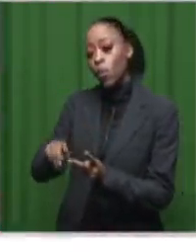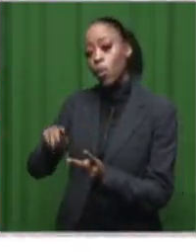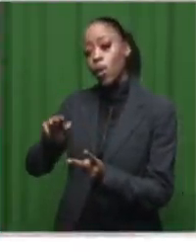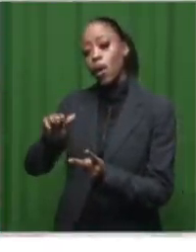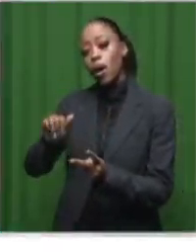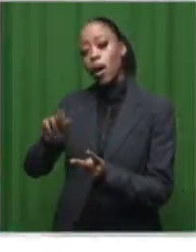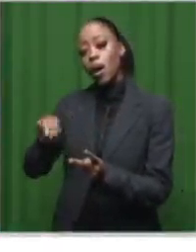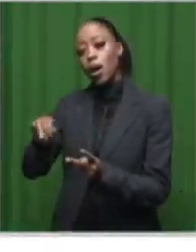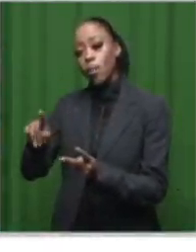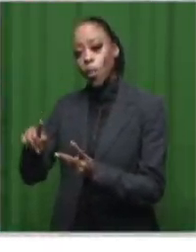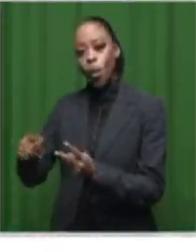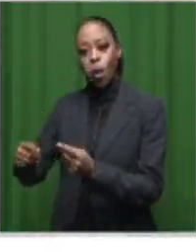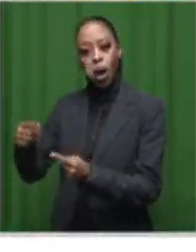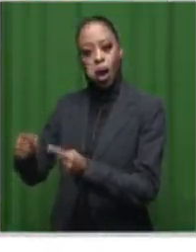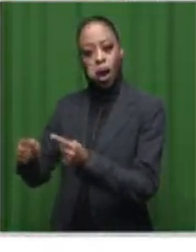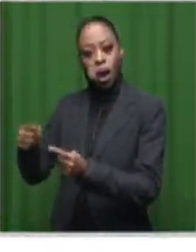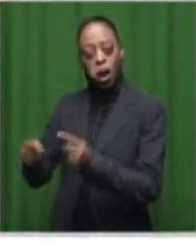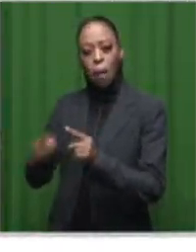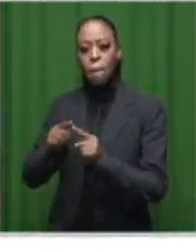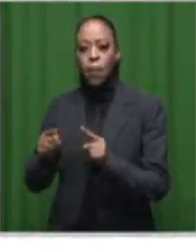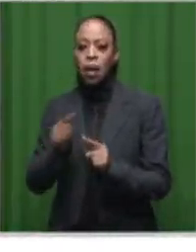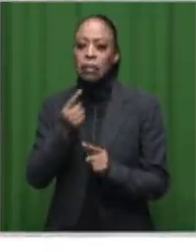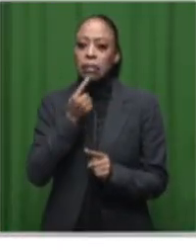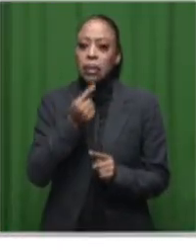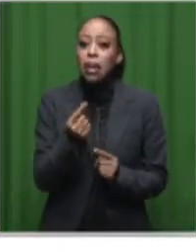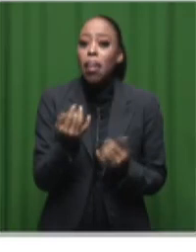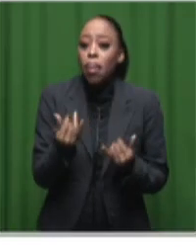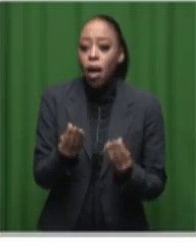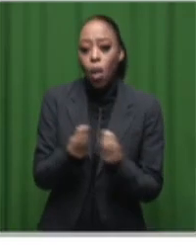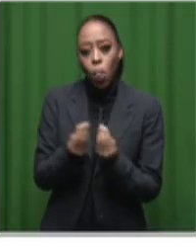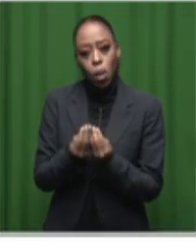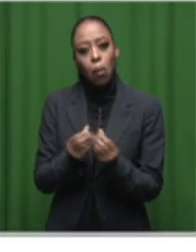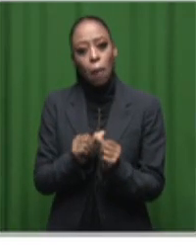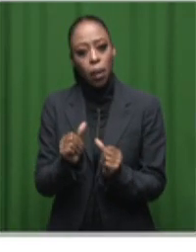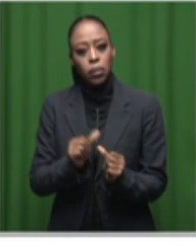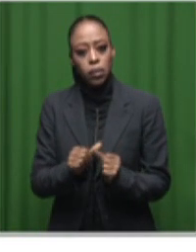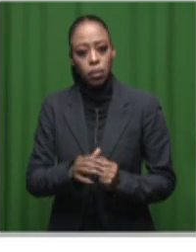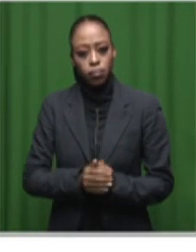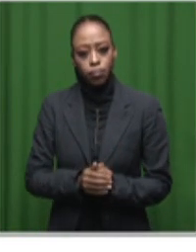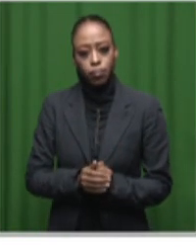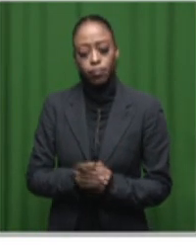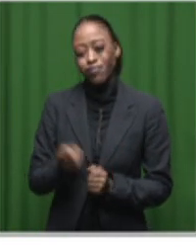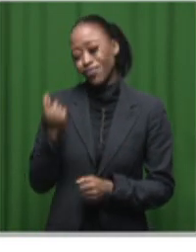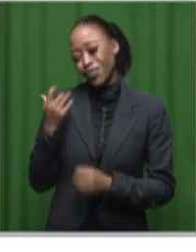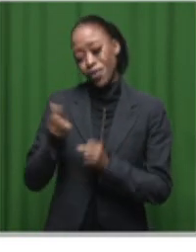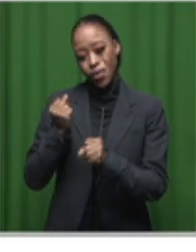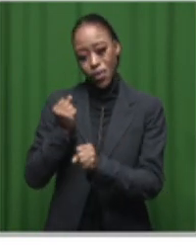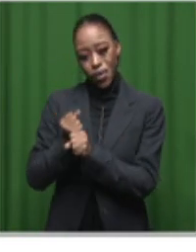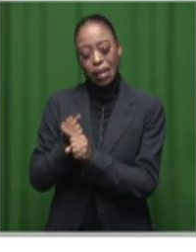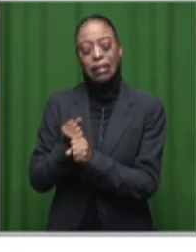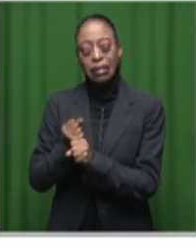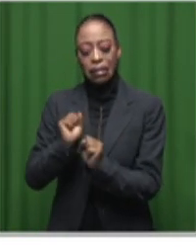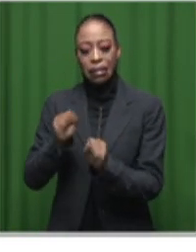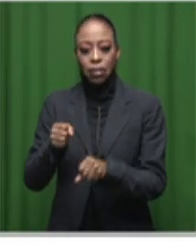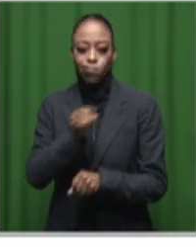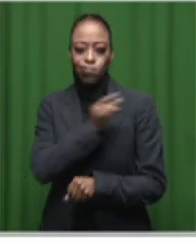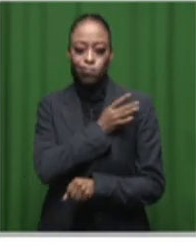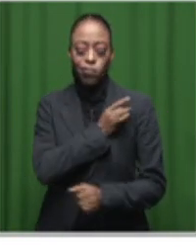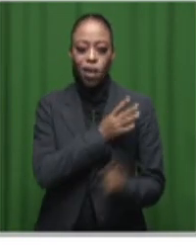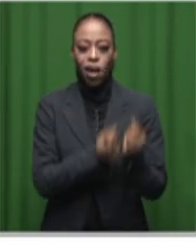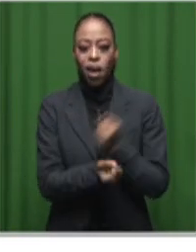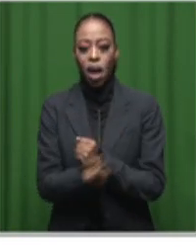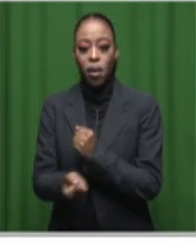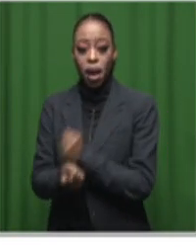later, unions say things have slightly changed for the better. A couple of years ago, yes, there were intimidation, a lot of